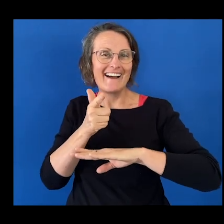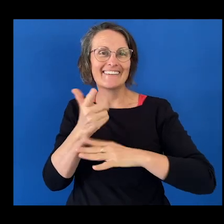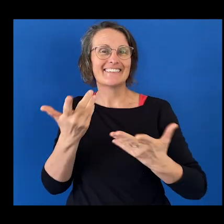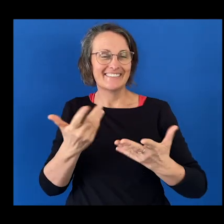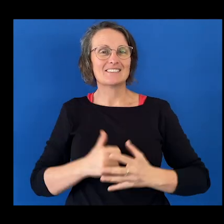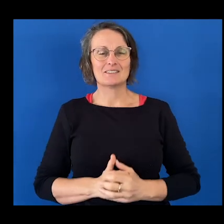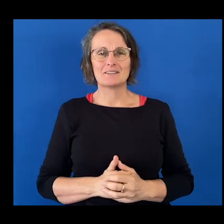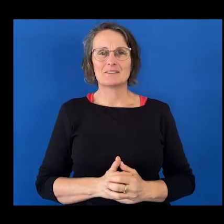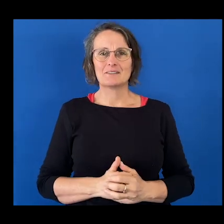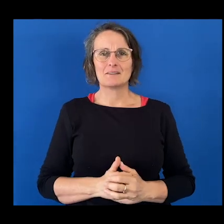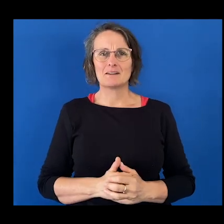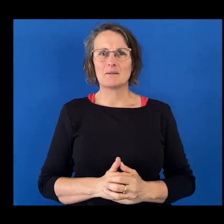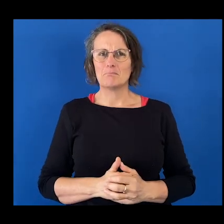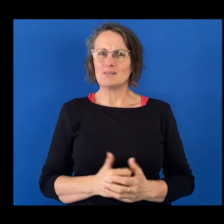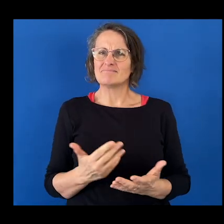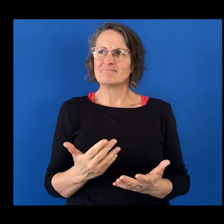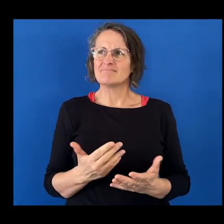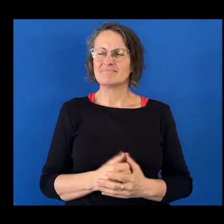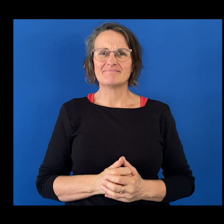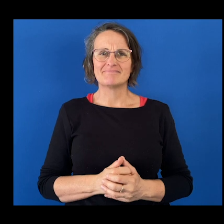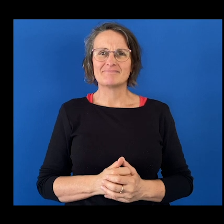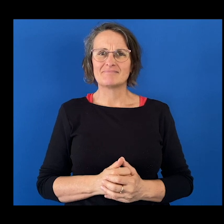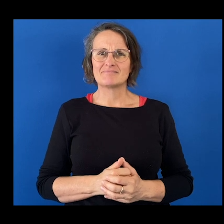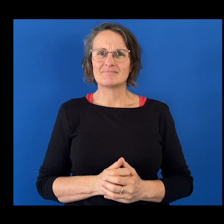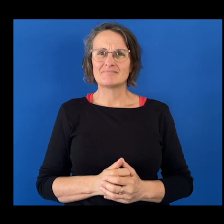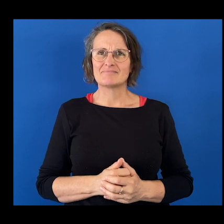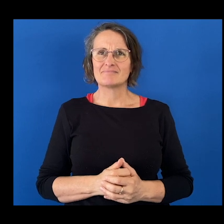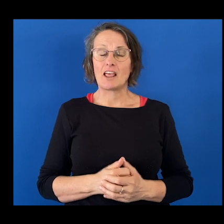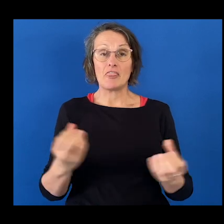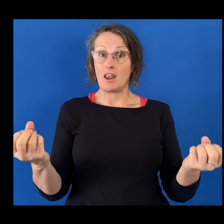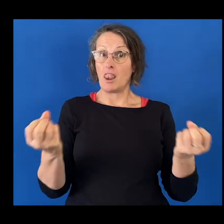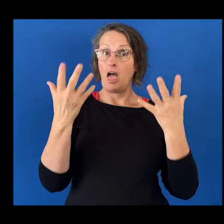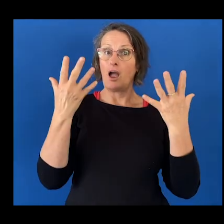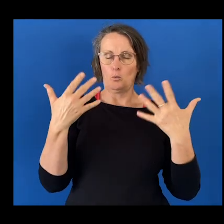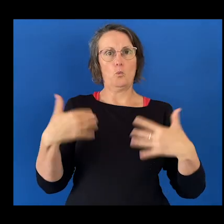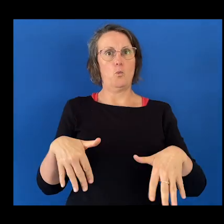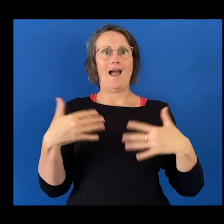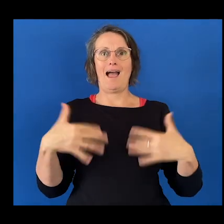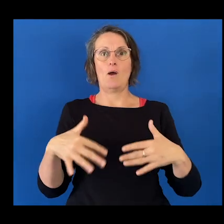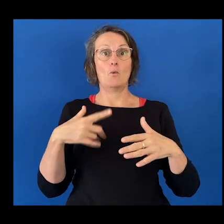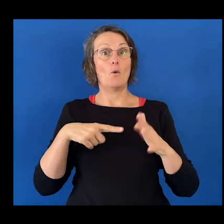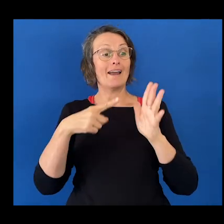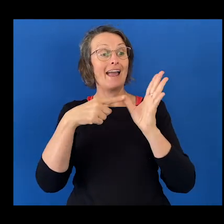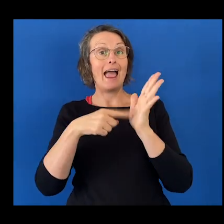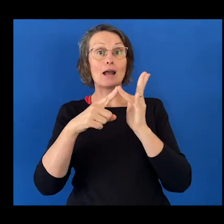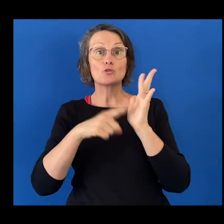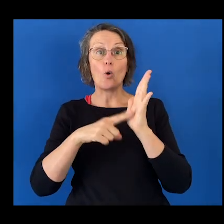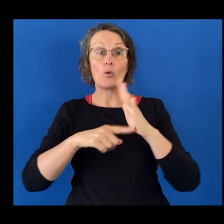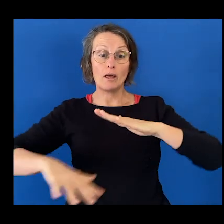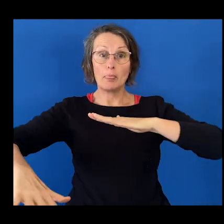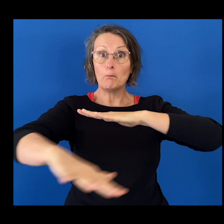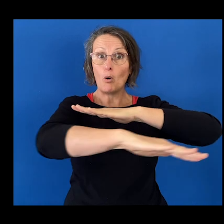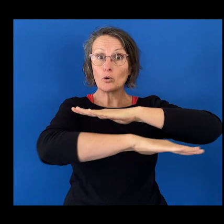There is this incredible openness, and the light is unbelievable, because the floor